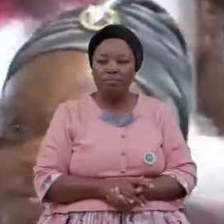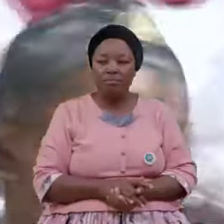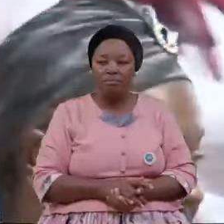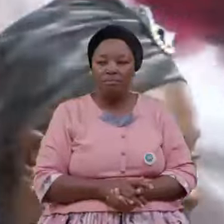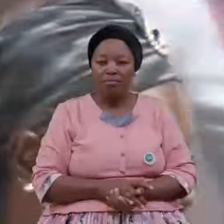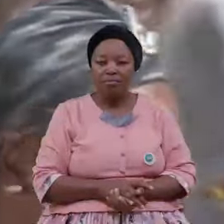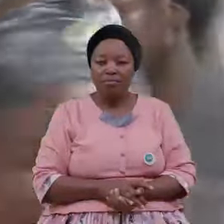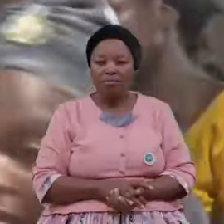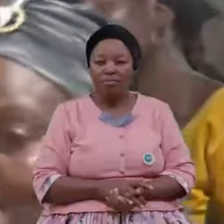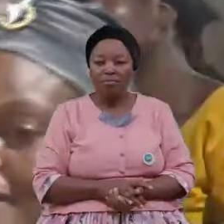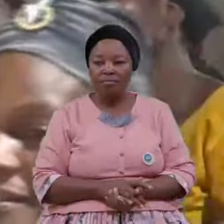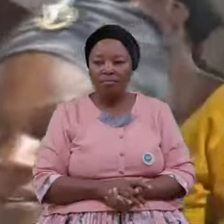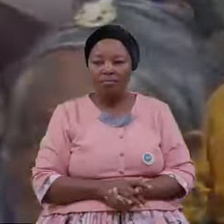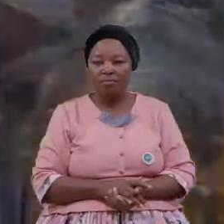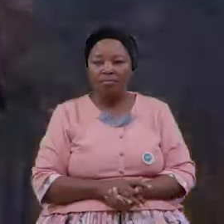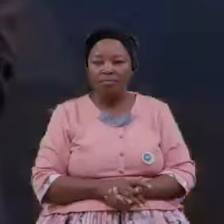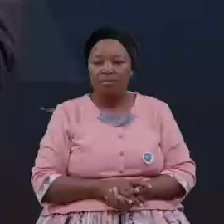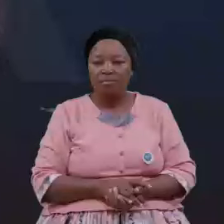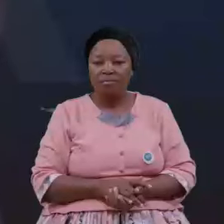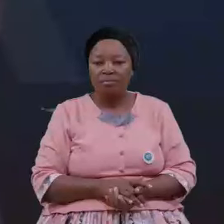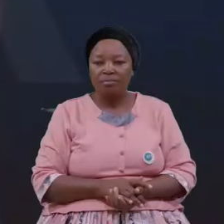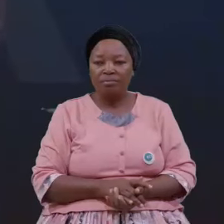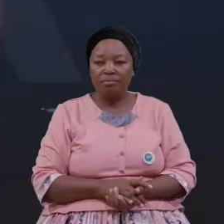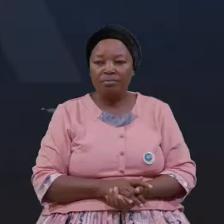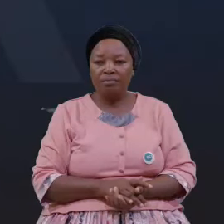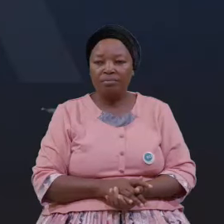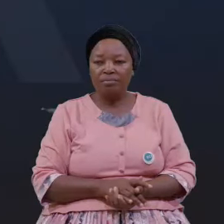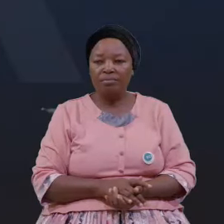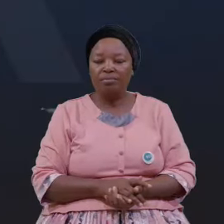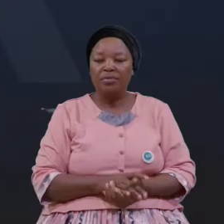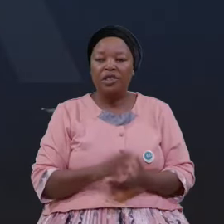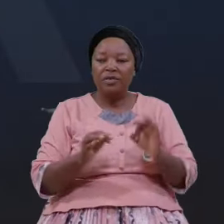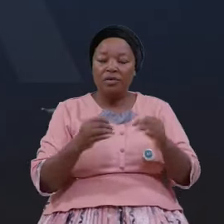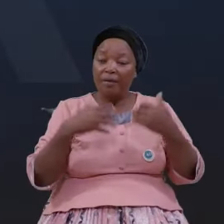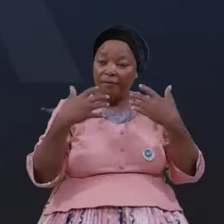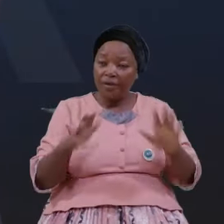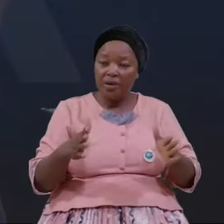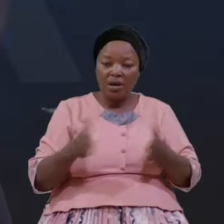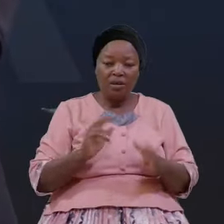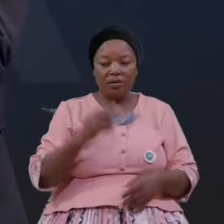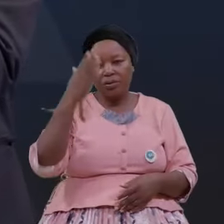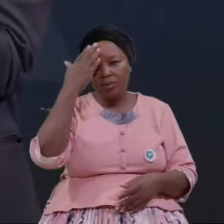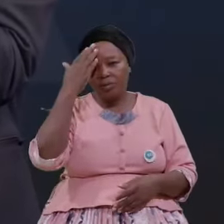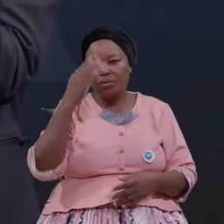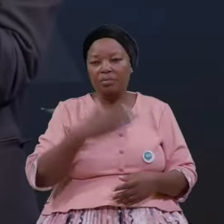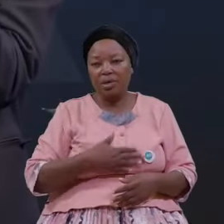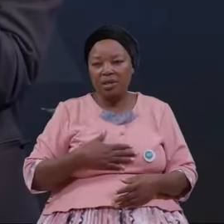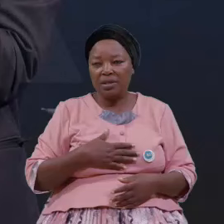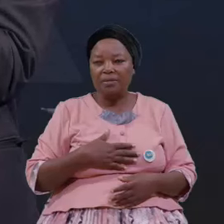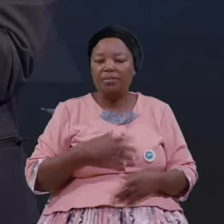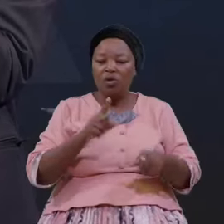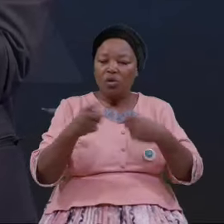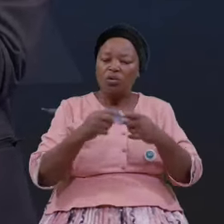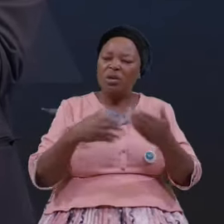And those in front, do the same. Please, let's make sure we also go to the back, very far